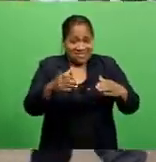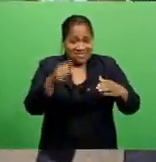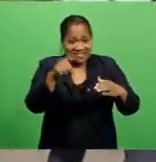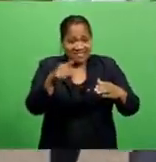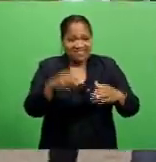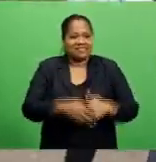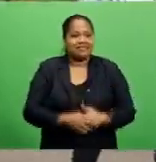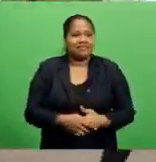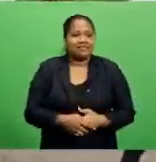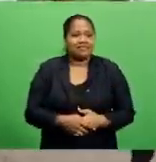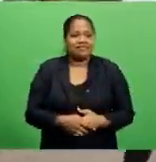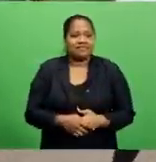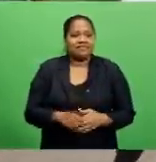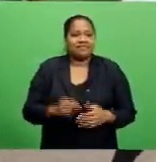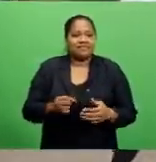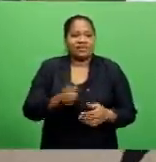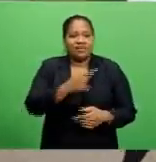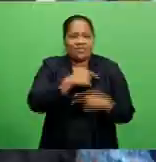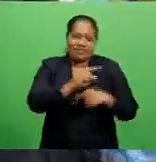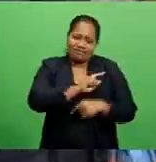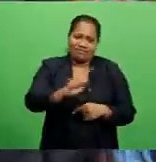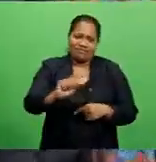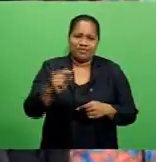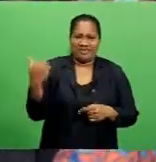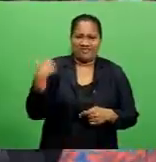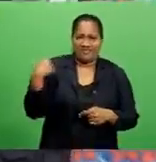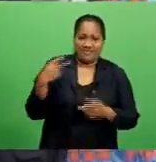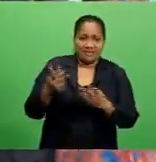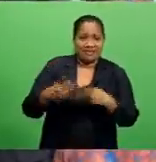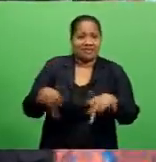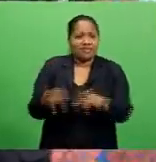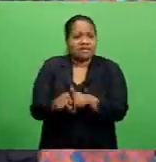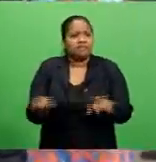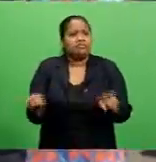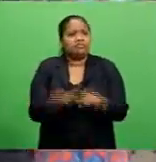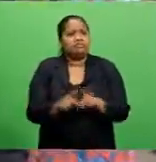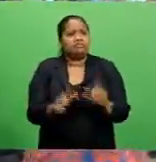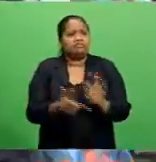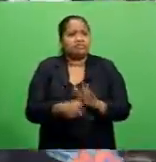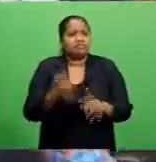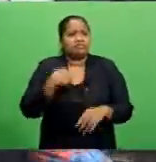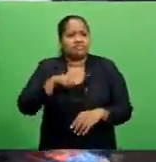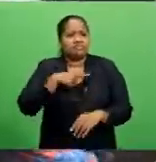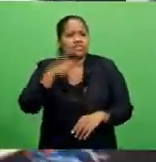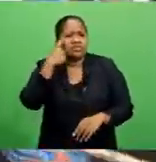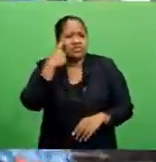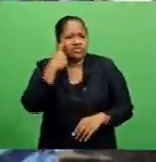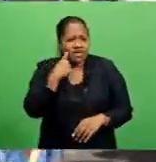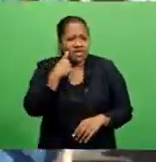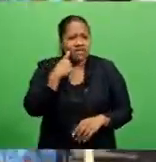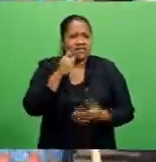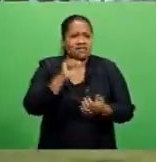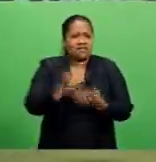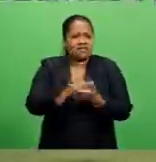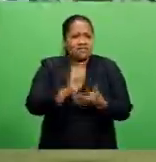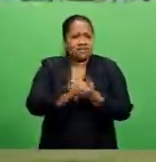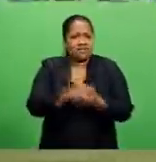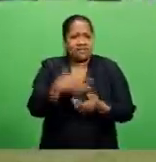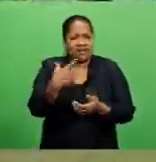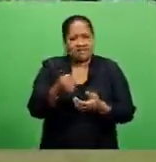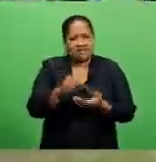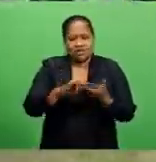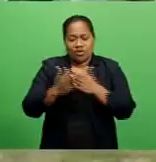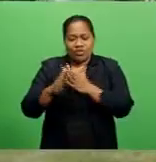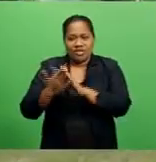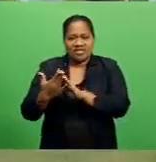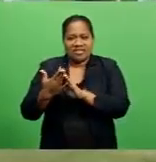rehabilitation to the affected areas, and at the same time we are trying to strengthen community outreach. From